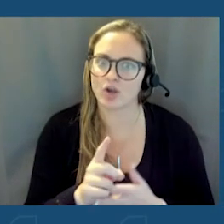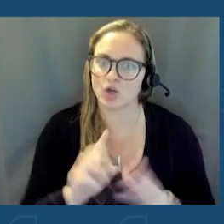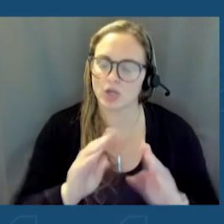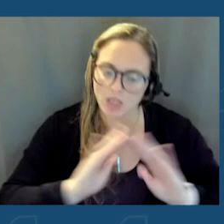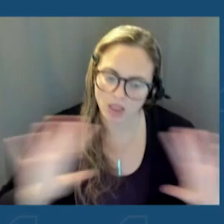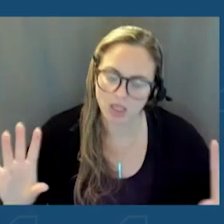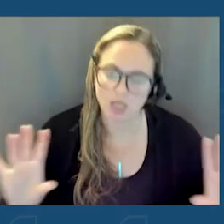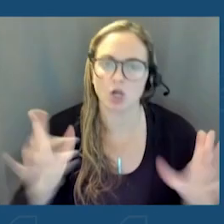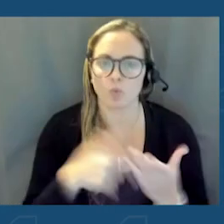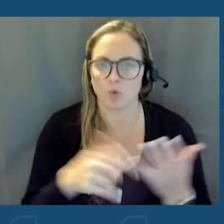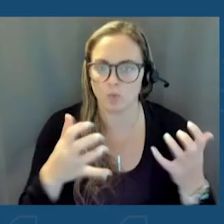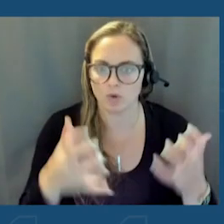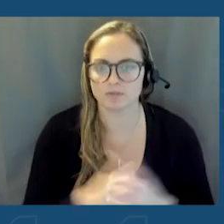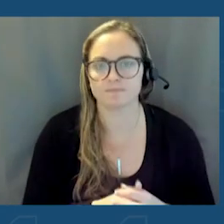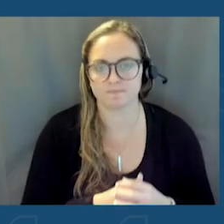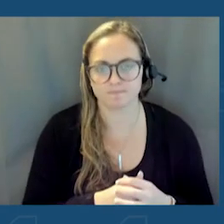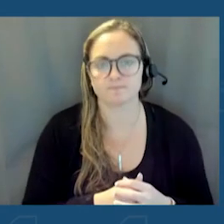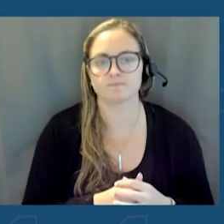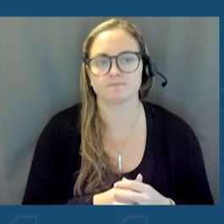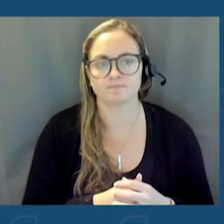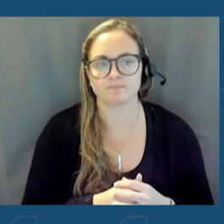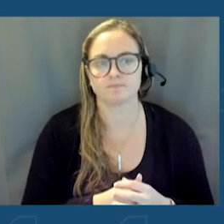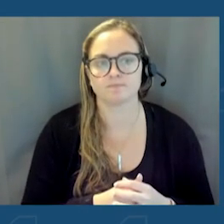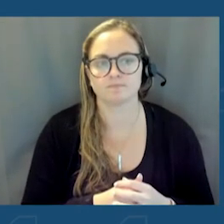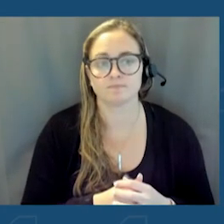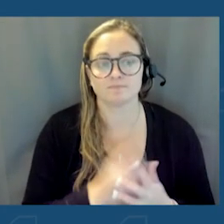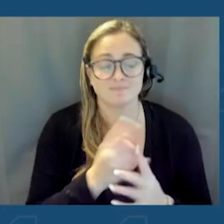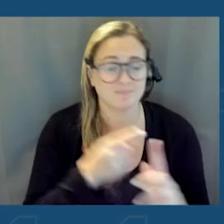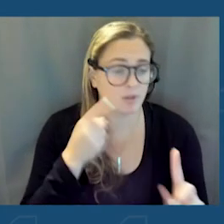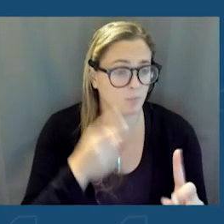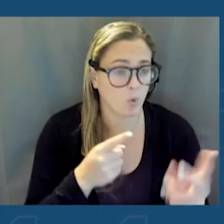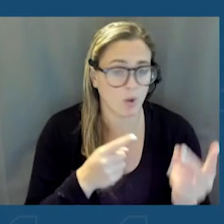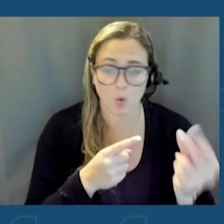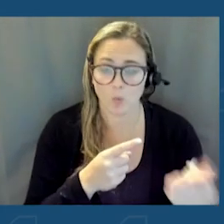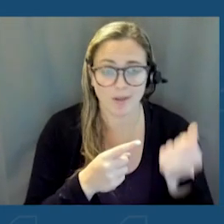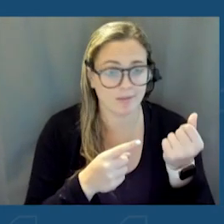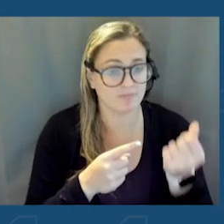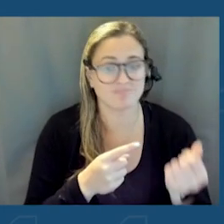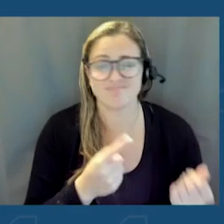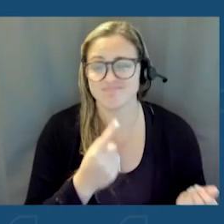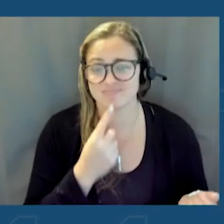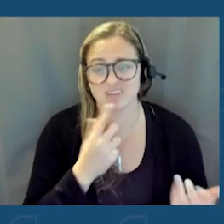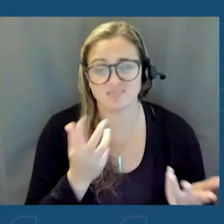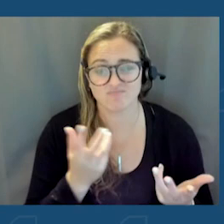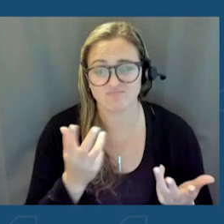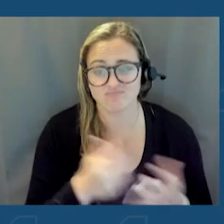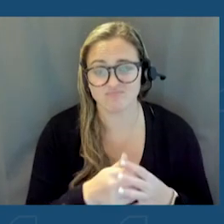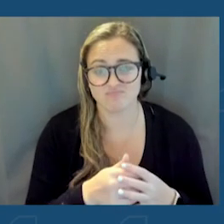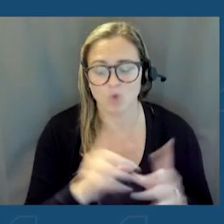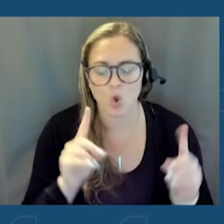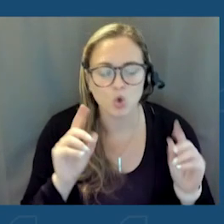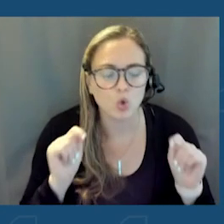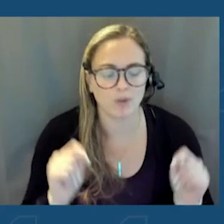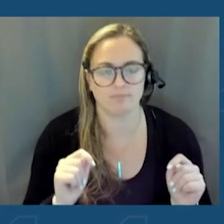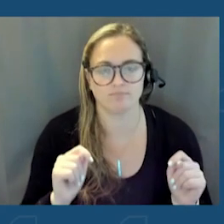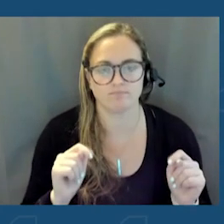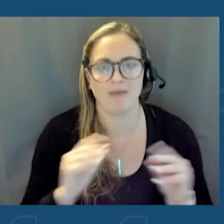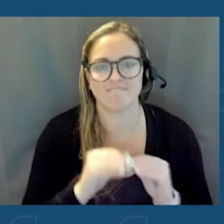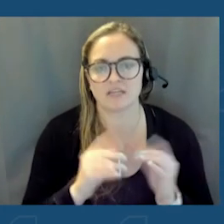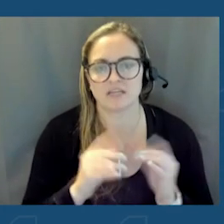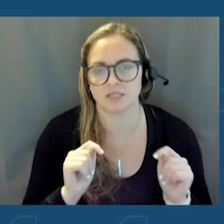what she wants done. She gets to the point very quickly and says, do it, fix it, and do it